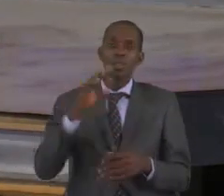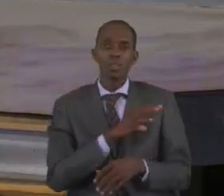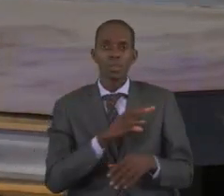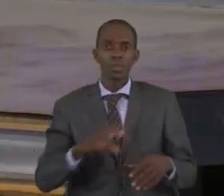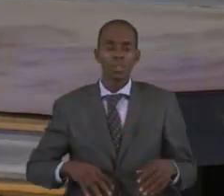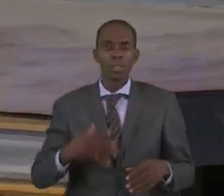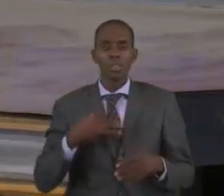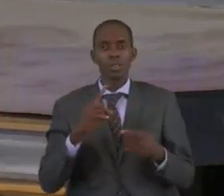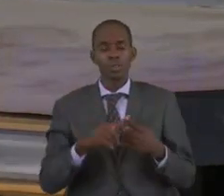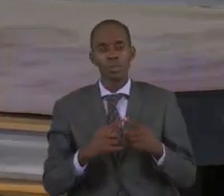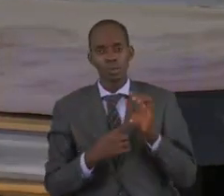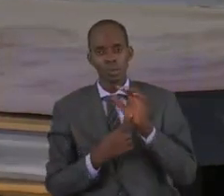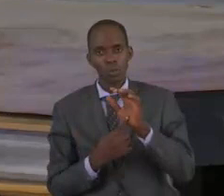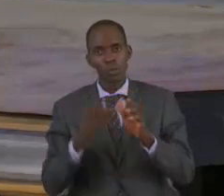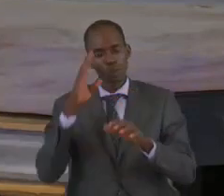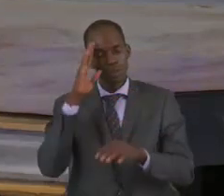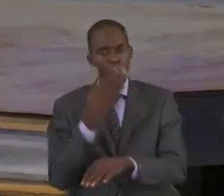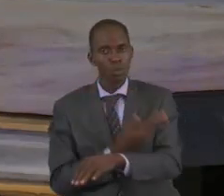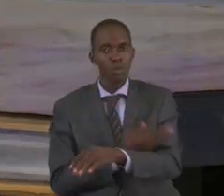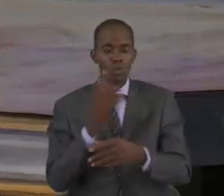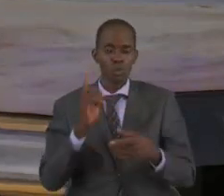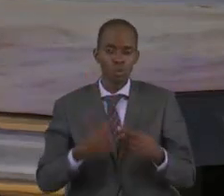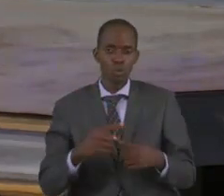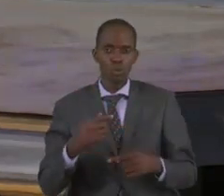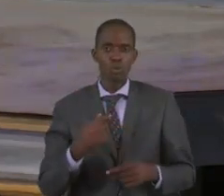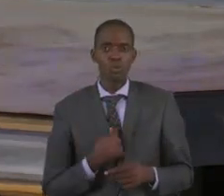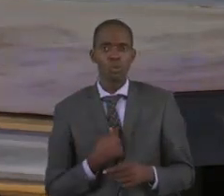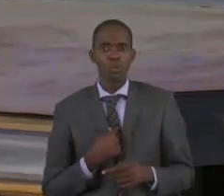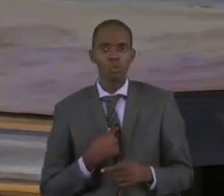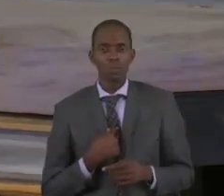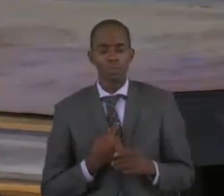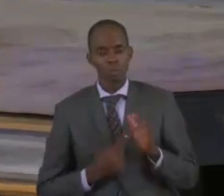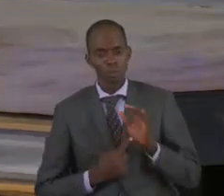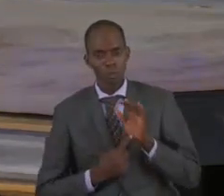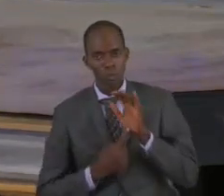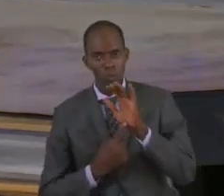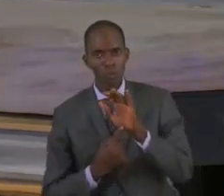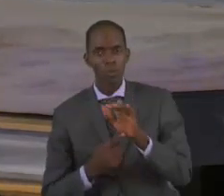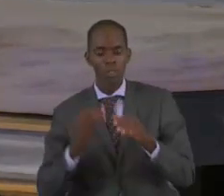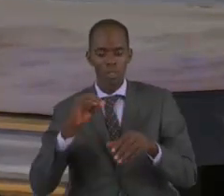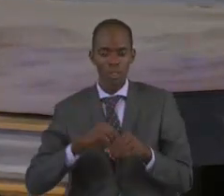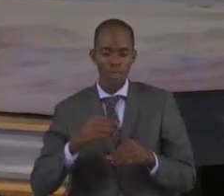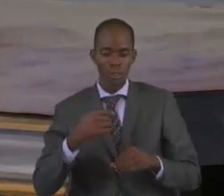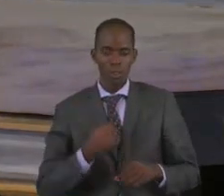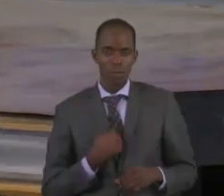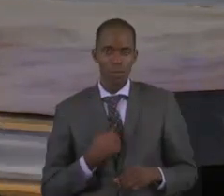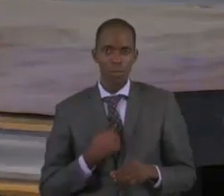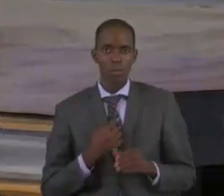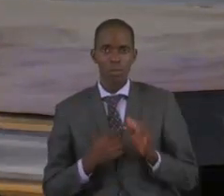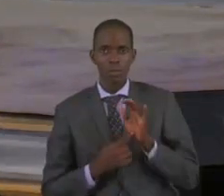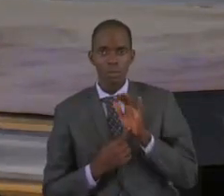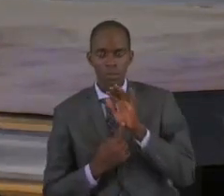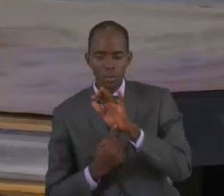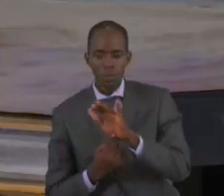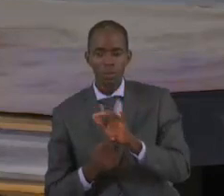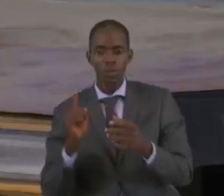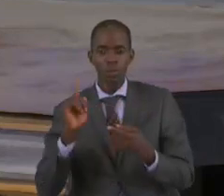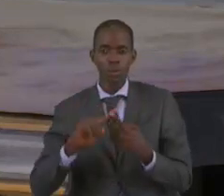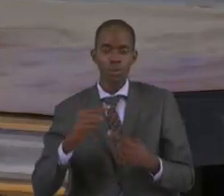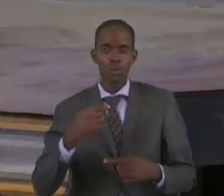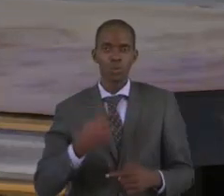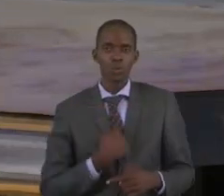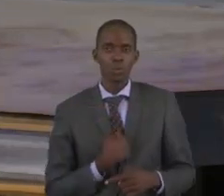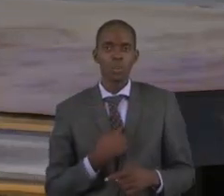reveal his Son to me, revealed in me, revealed to me